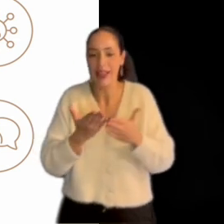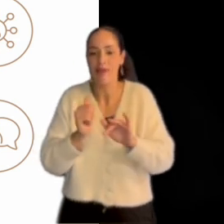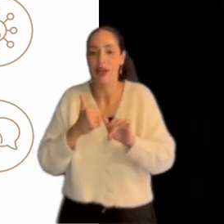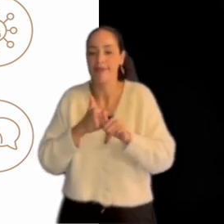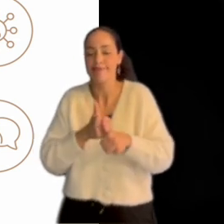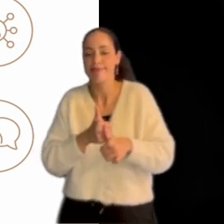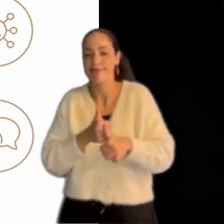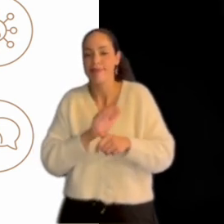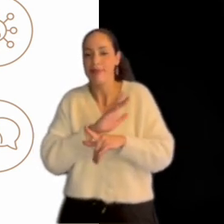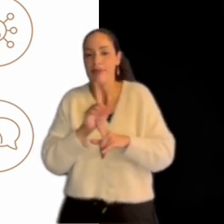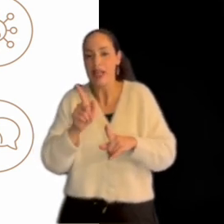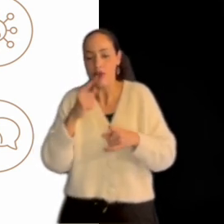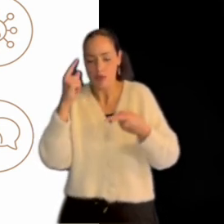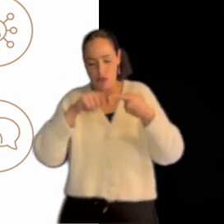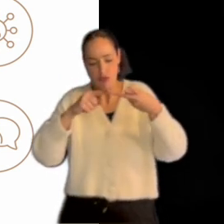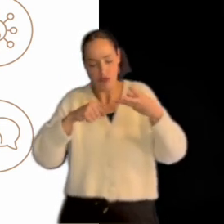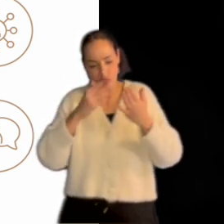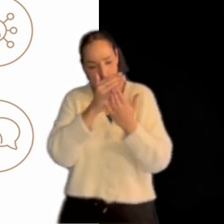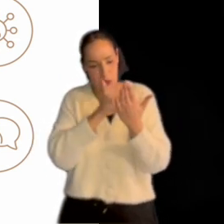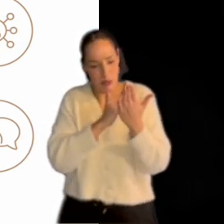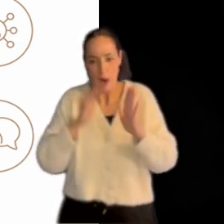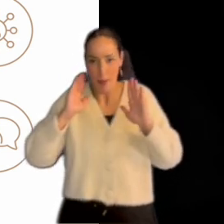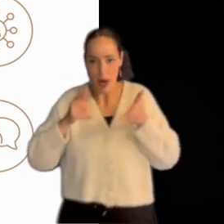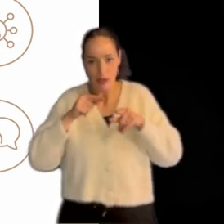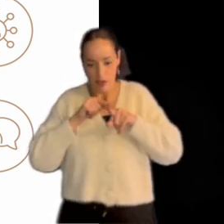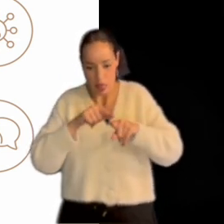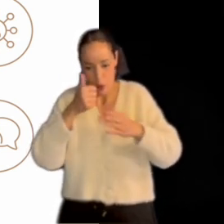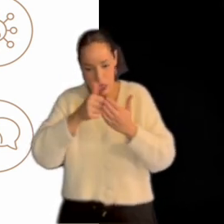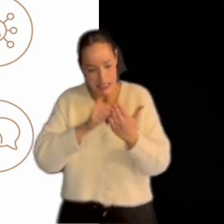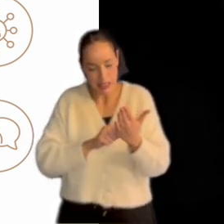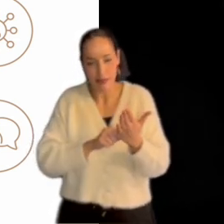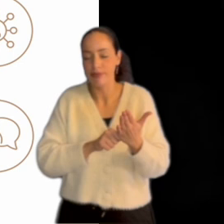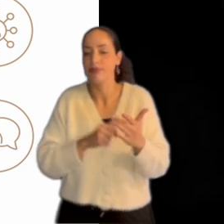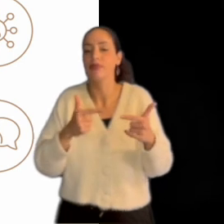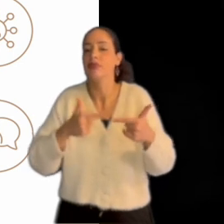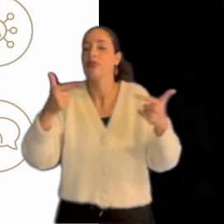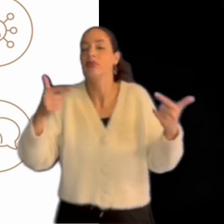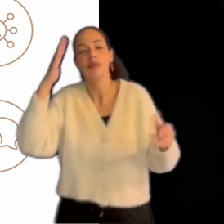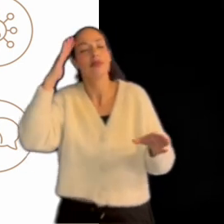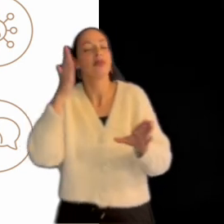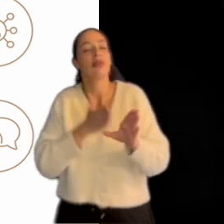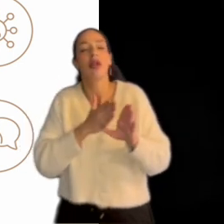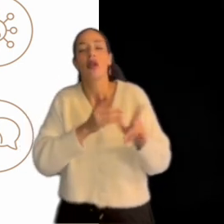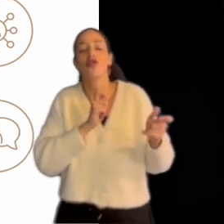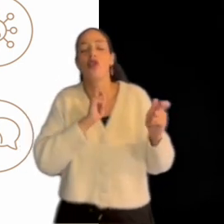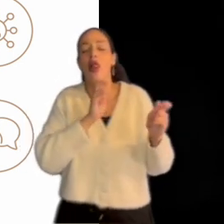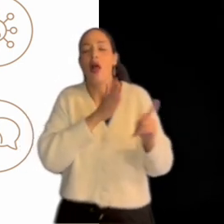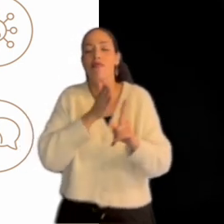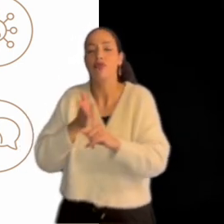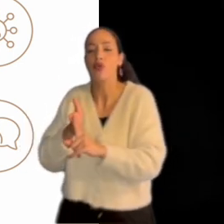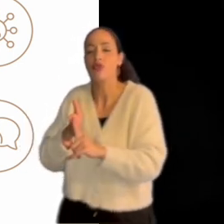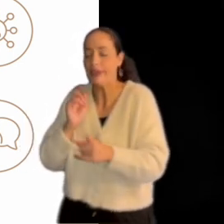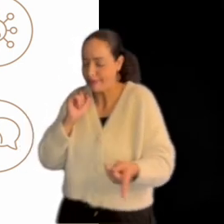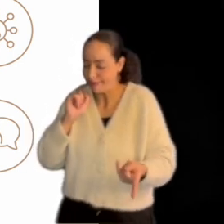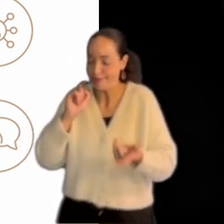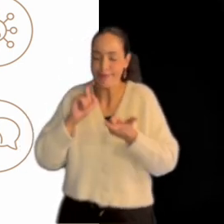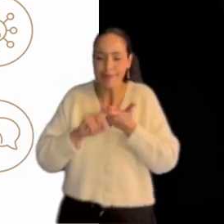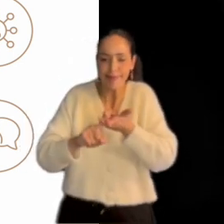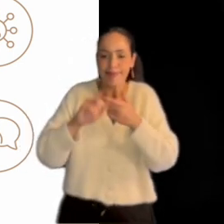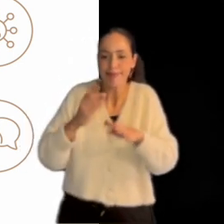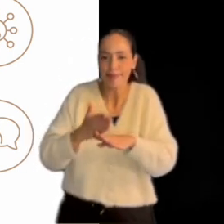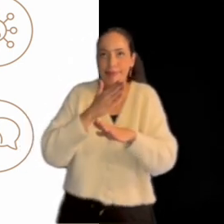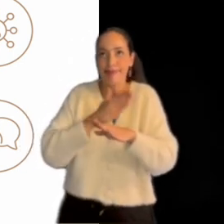on a preconceived idea of where someone must be in their recovery journey, or recoil when someone falters on this path, stumbling further into the